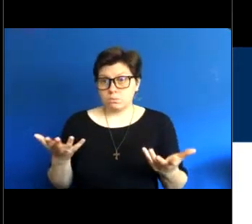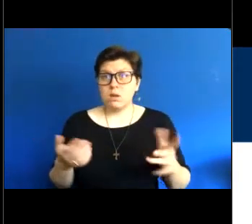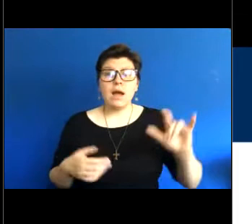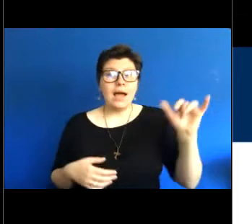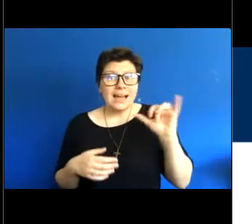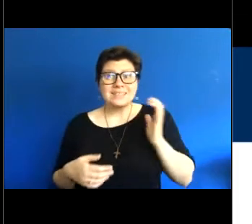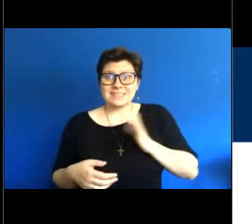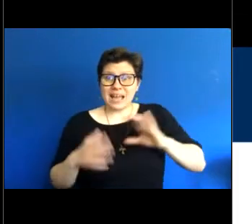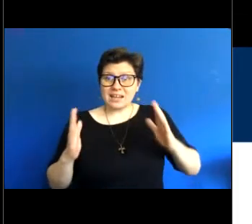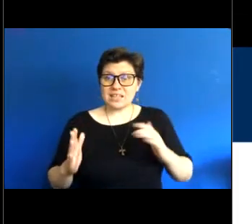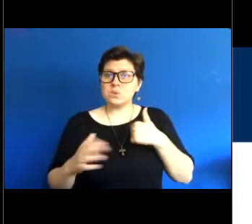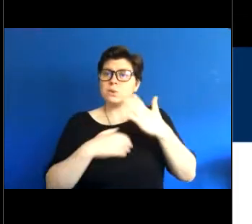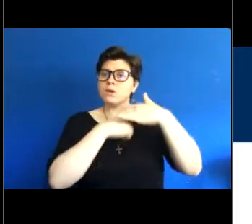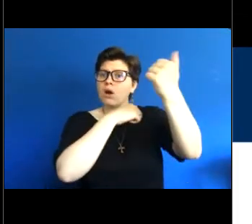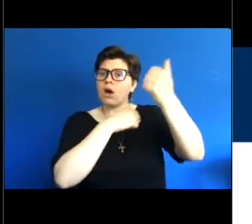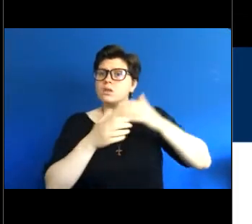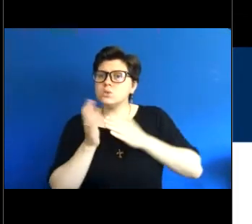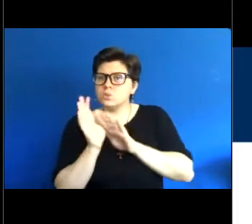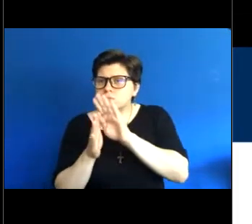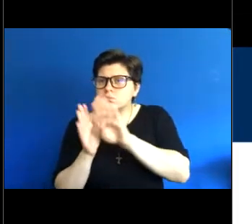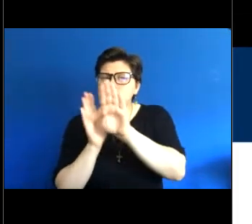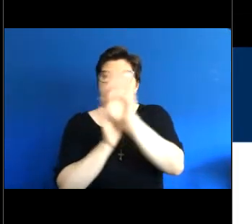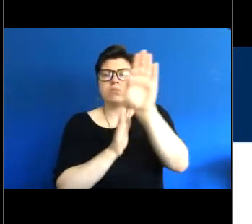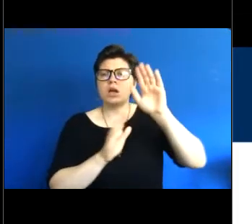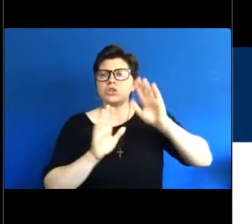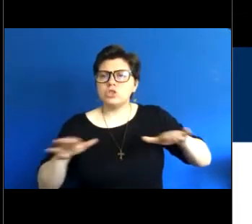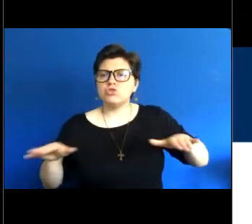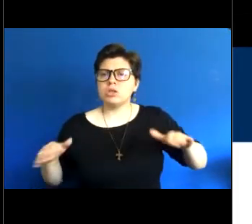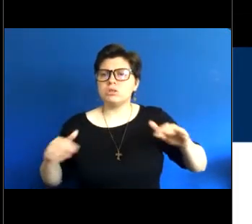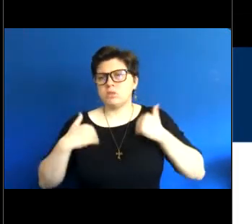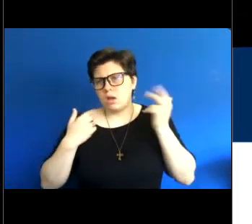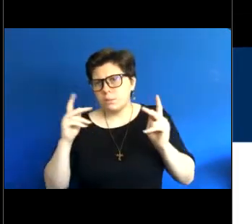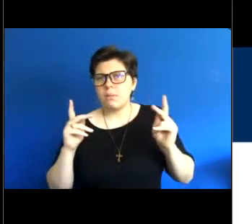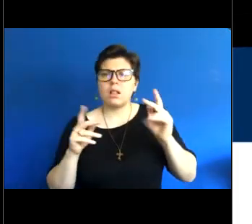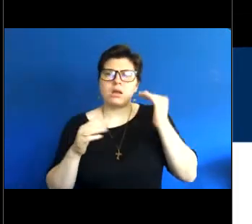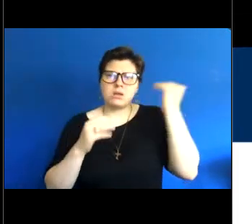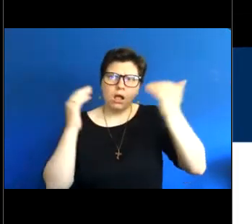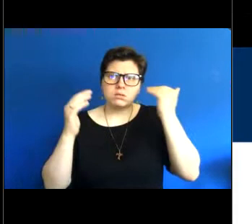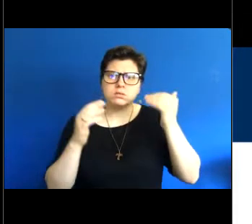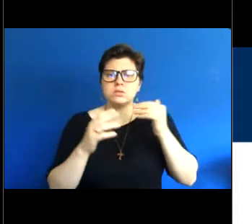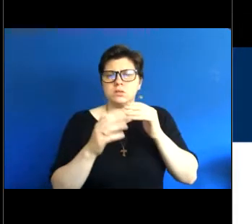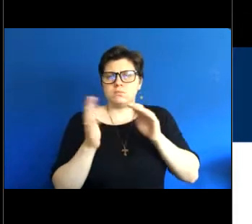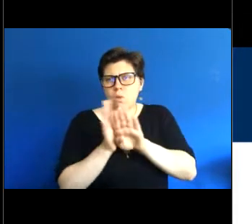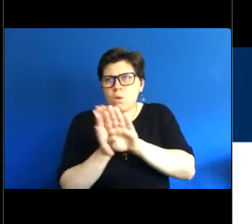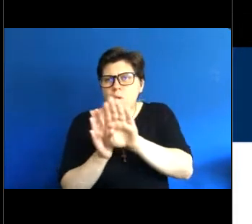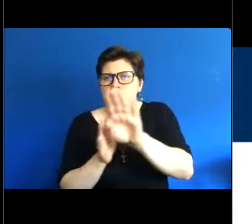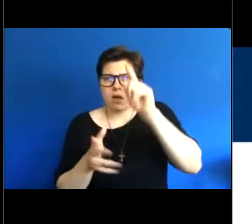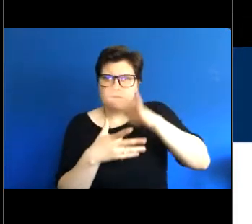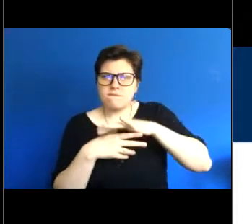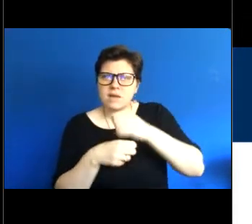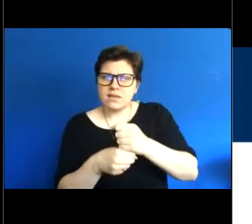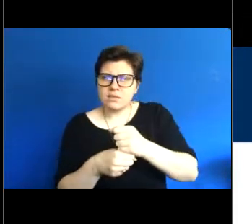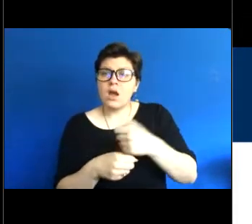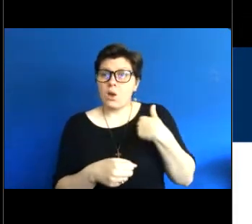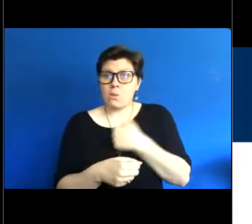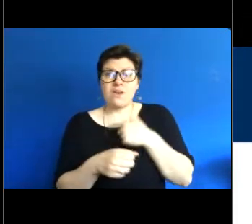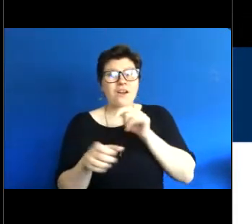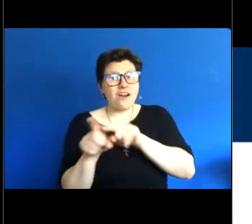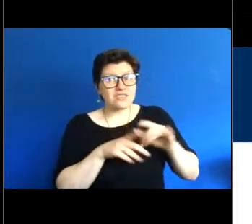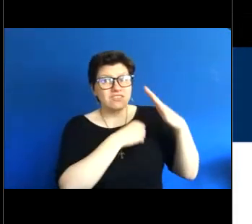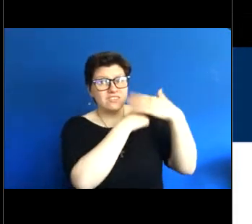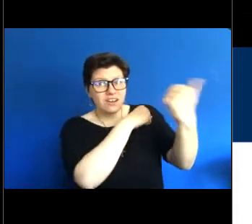to form children, young people, and adults in the faith, we are also called to adapt our catechetical methodologies to